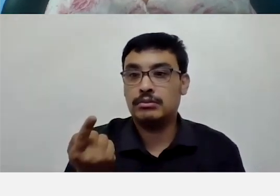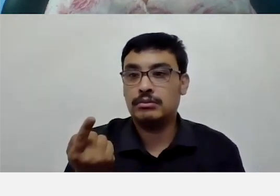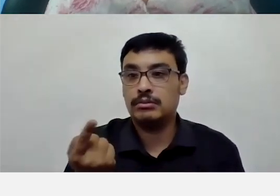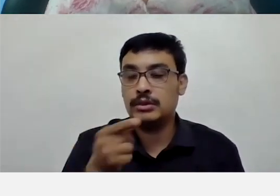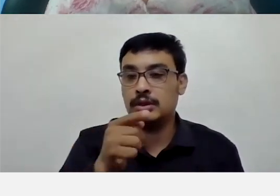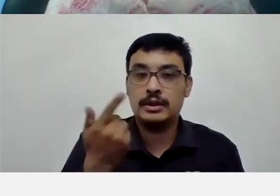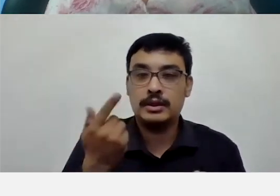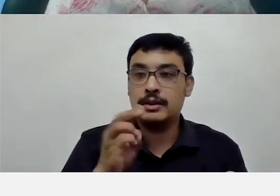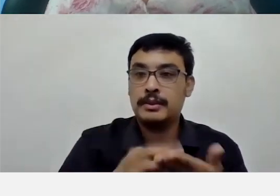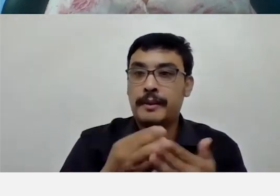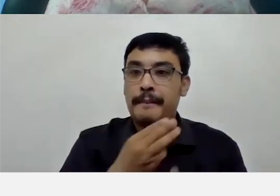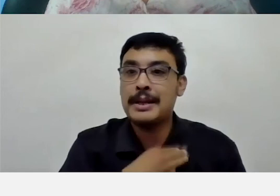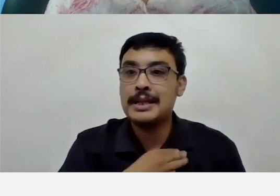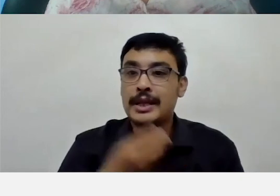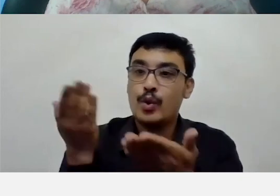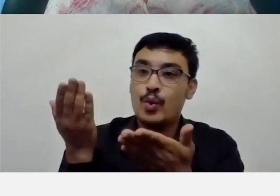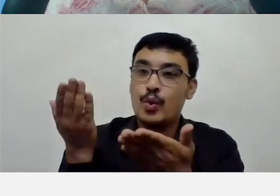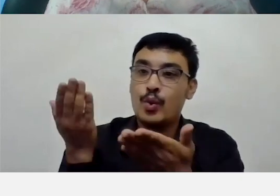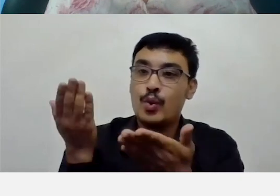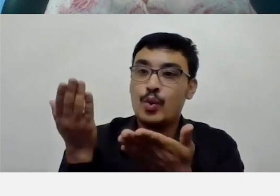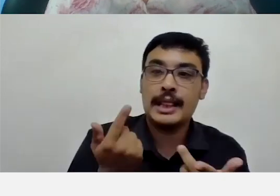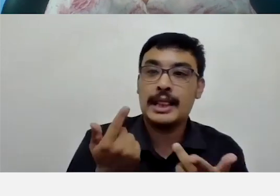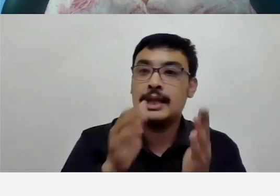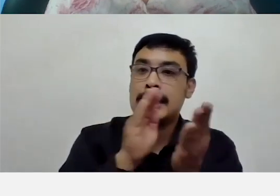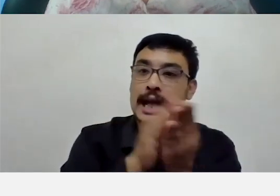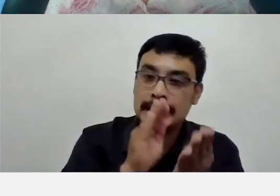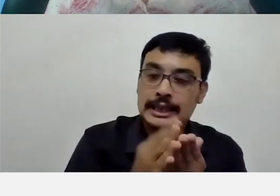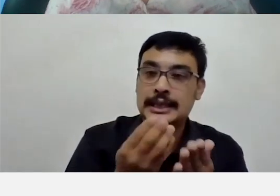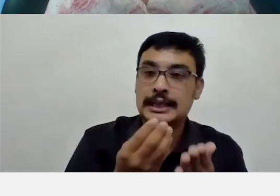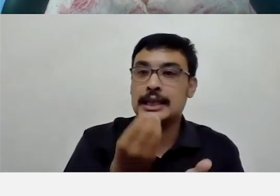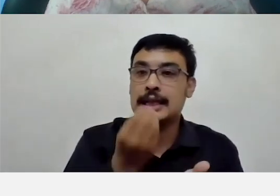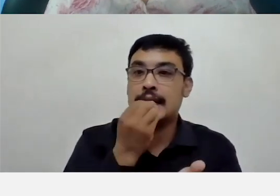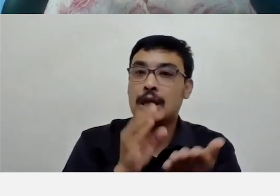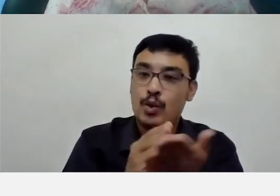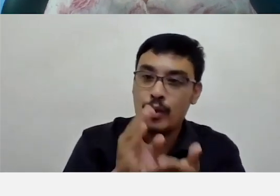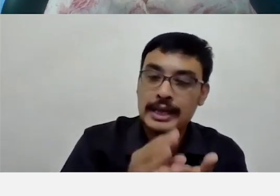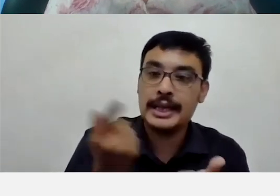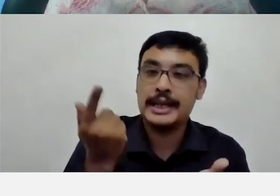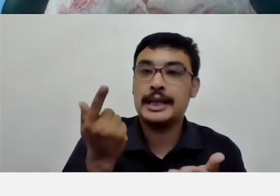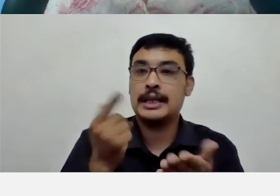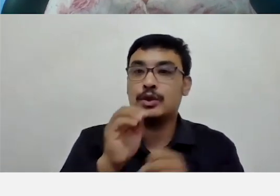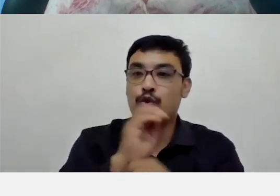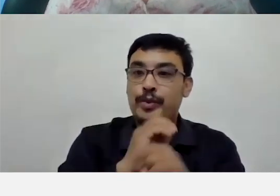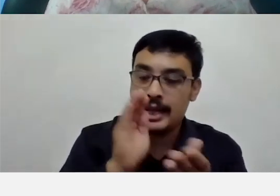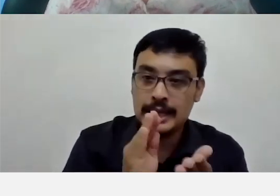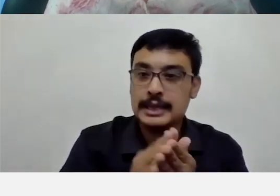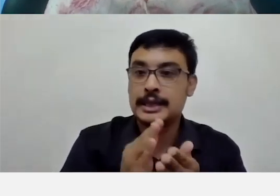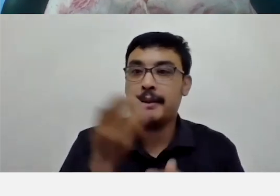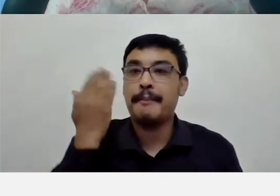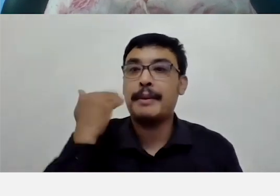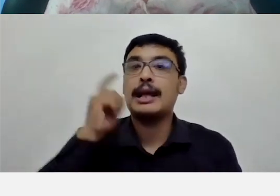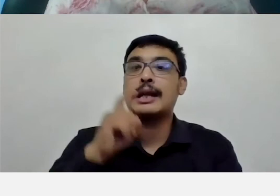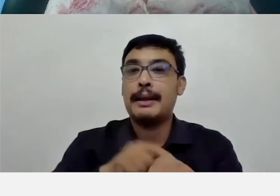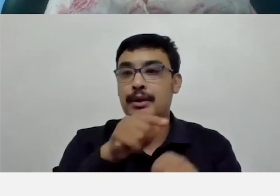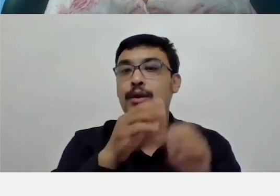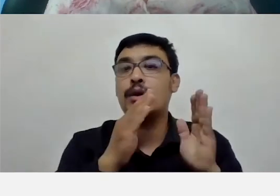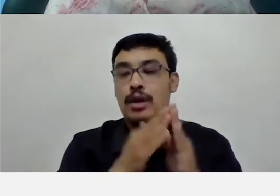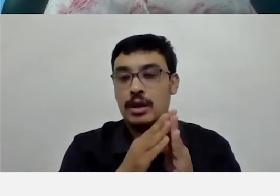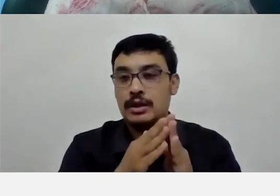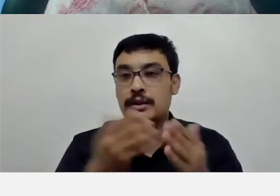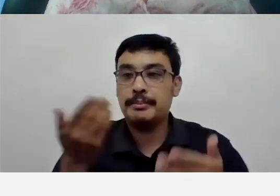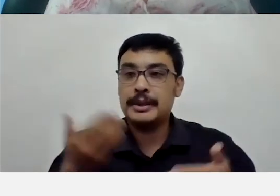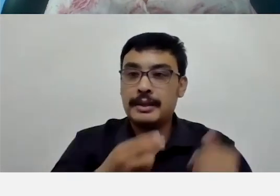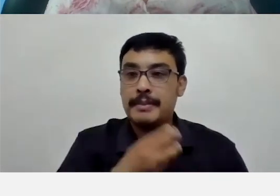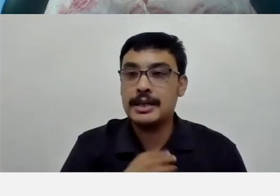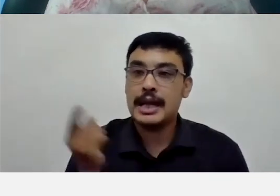house is like work as like a guest house, and also food were also distributed freely in ancient time to the businessman